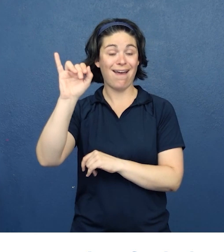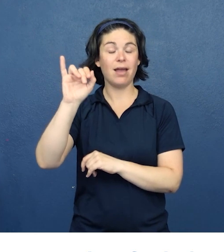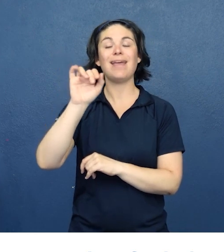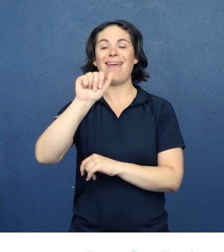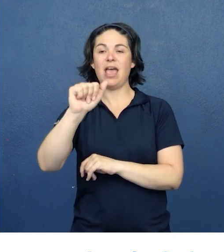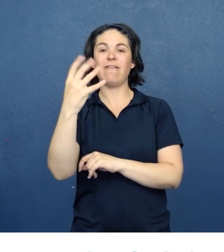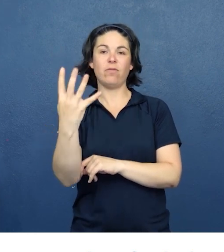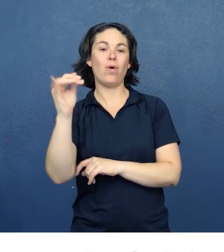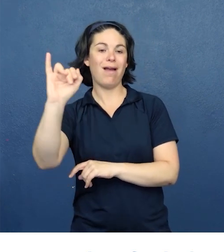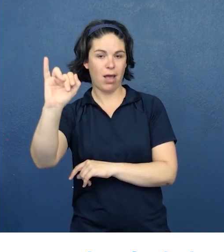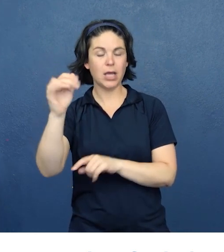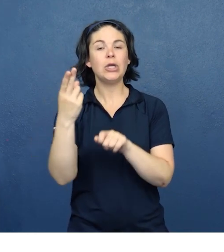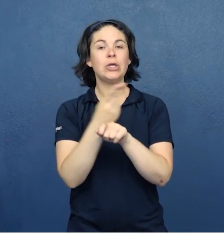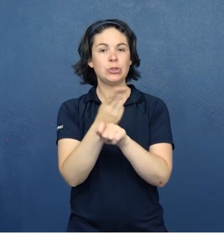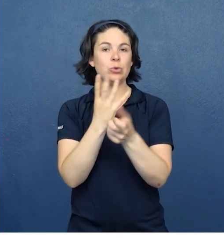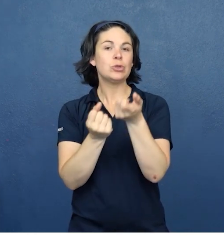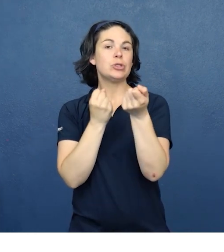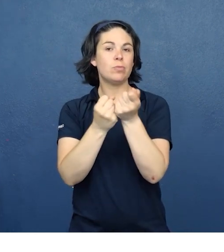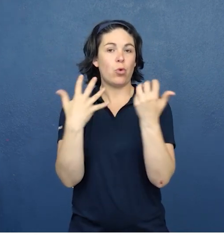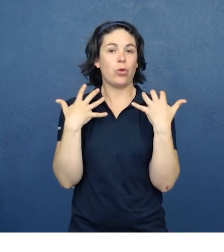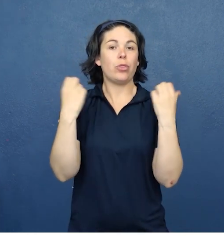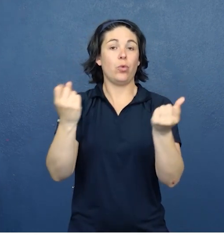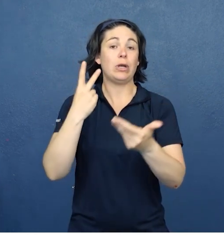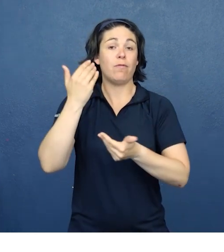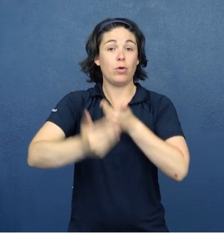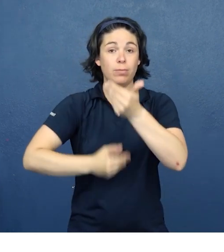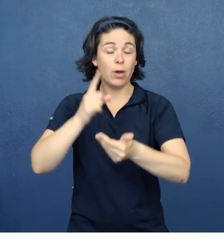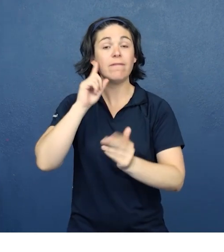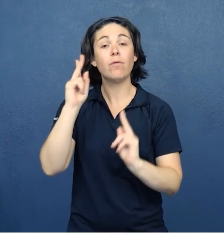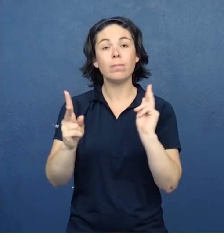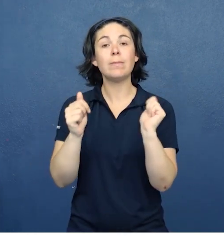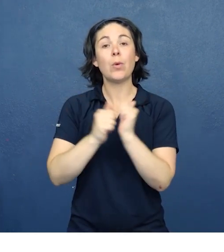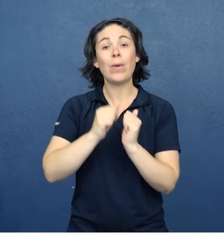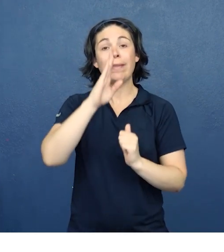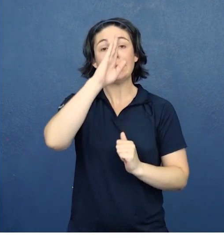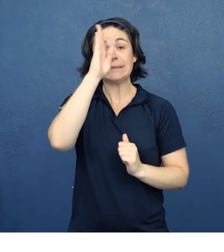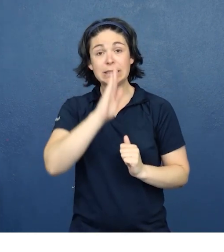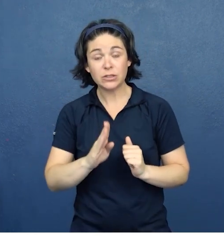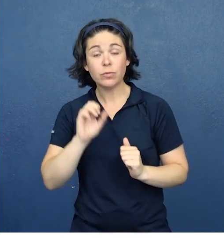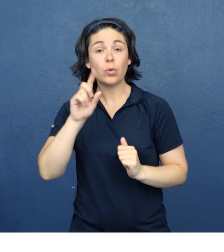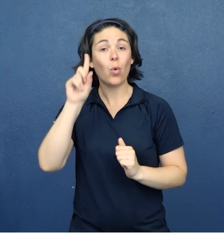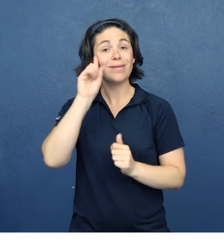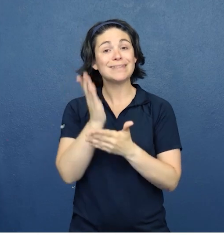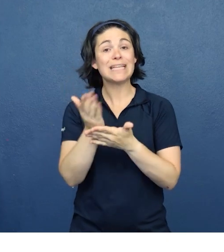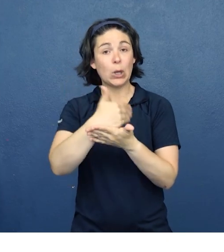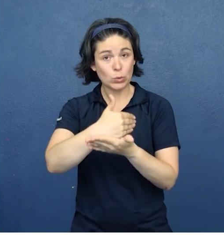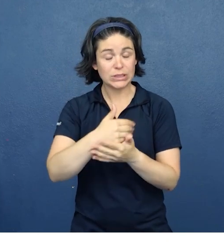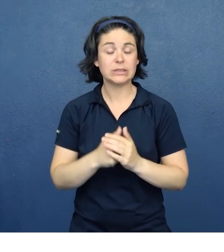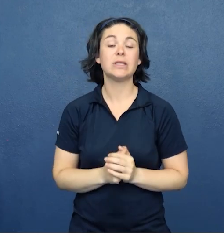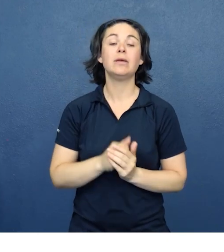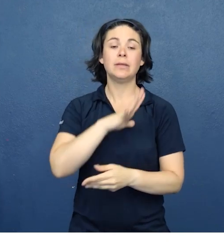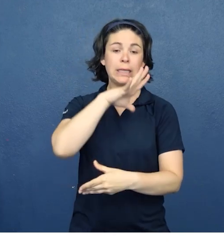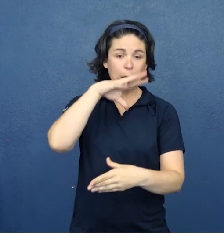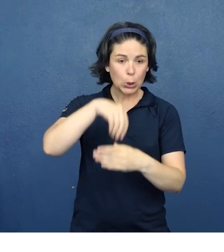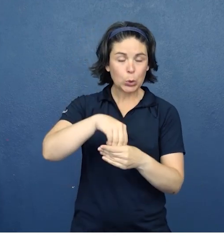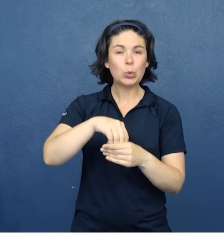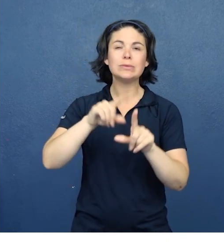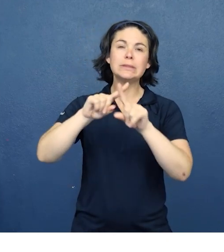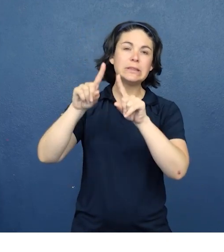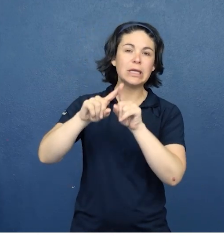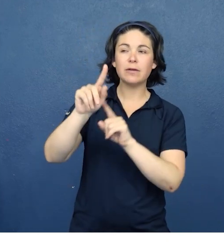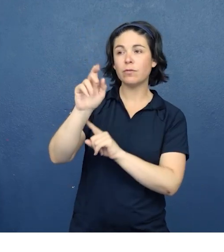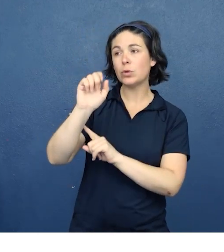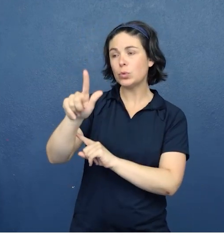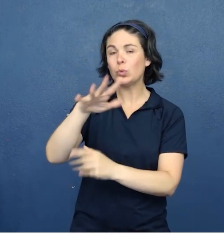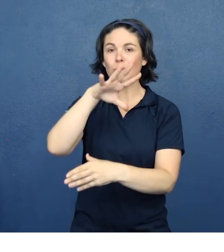to support the recovery process for individuals living with schizophrenia or psychosis. It includes tools